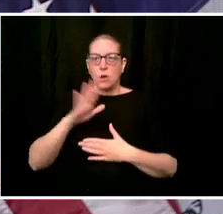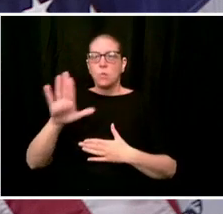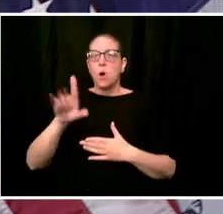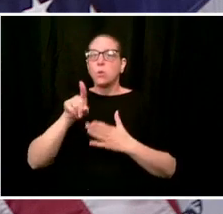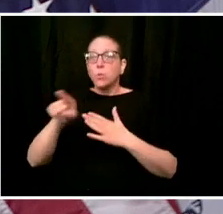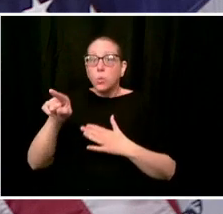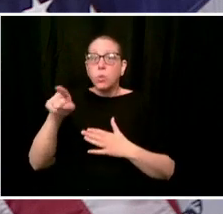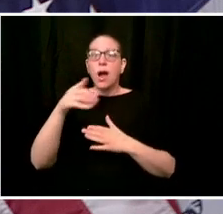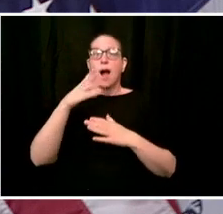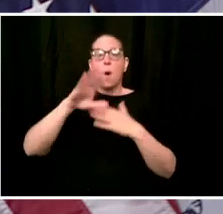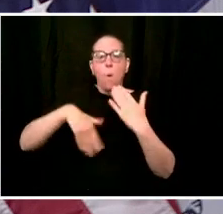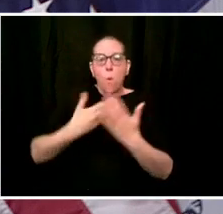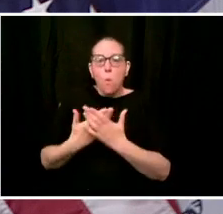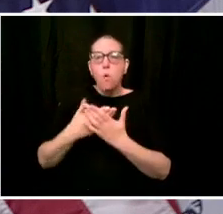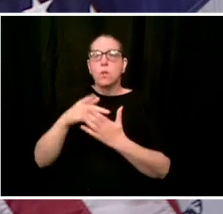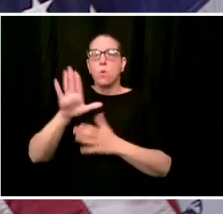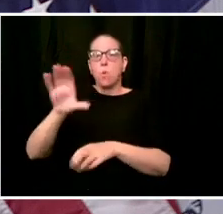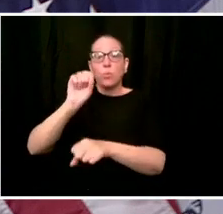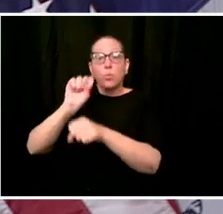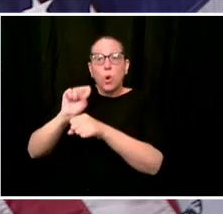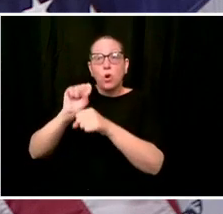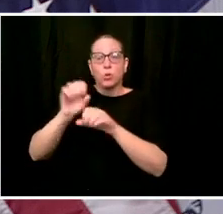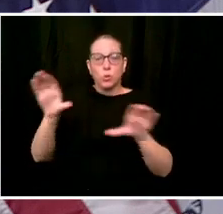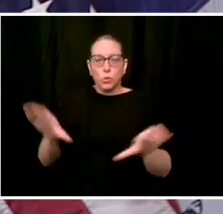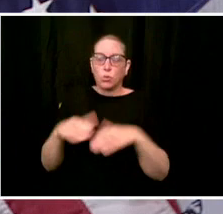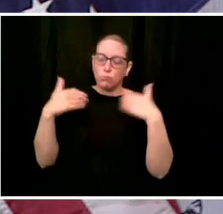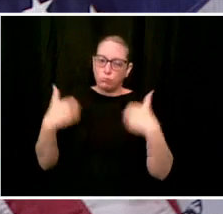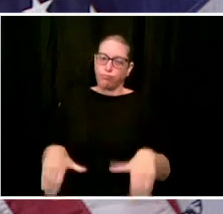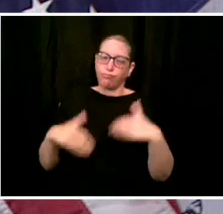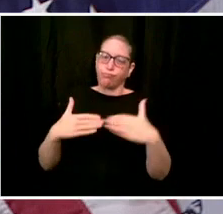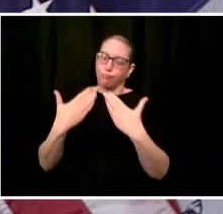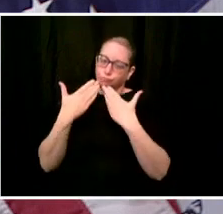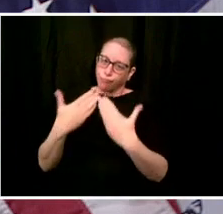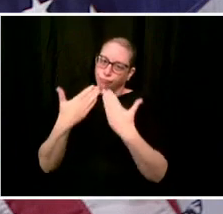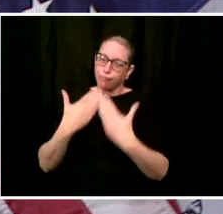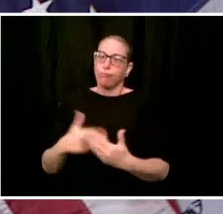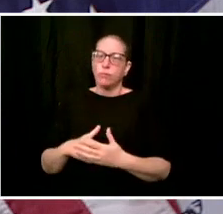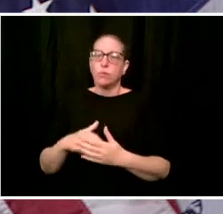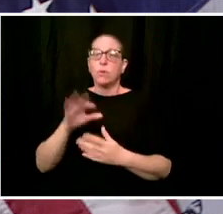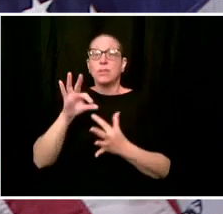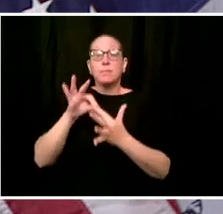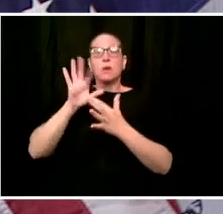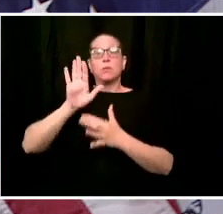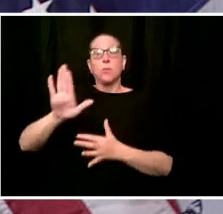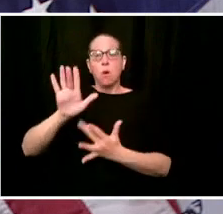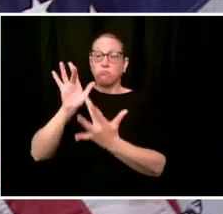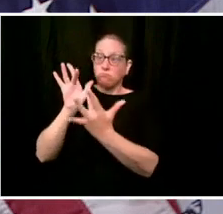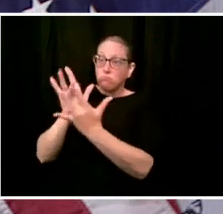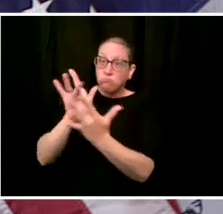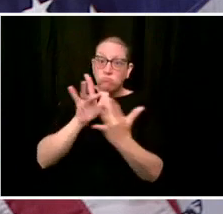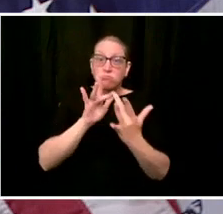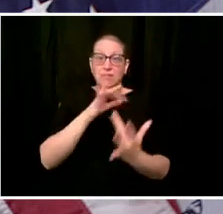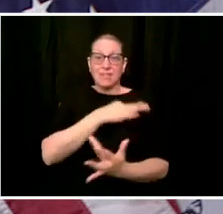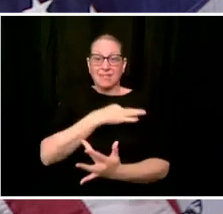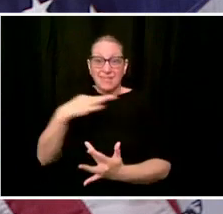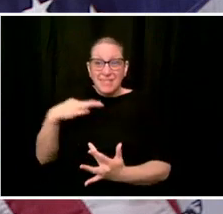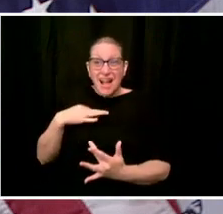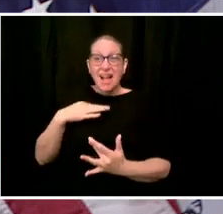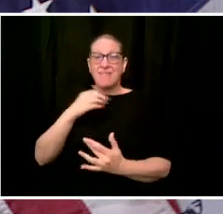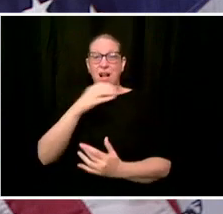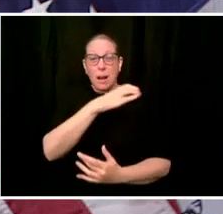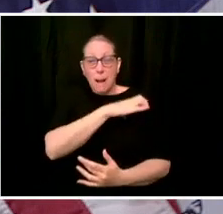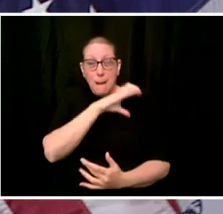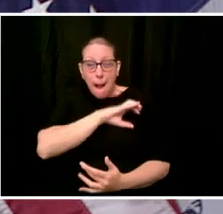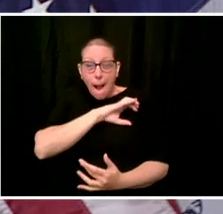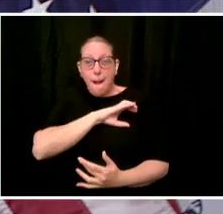outreach workers and police officers are doing, because I've seen it with my own eyes. I know that each time someone comes in, the chance